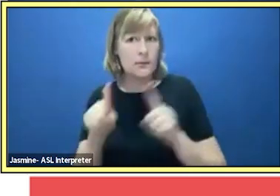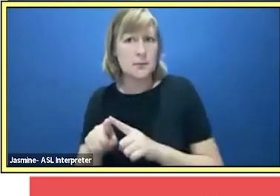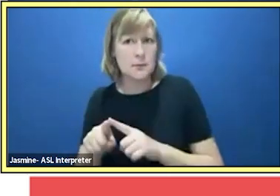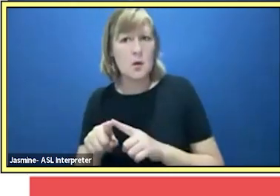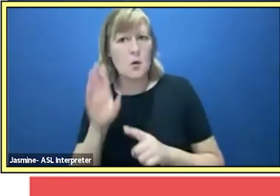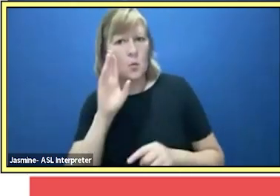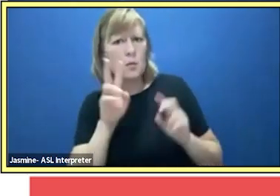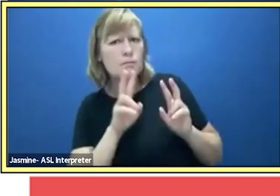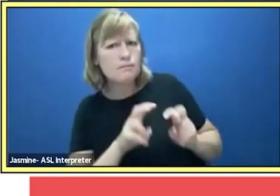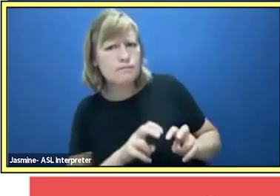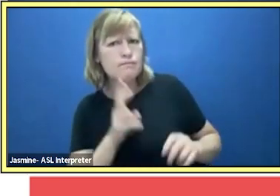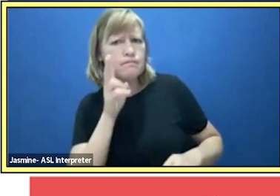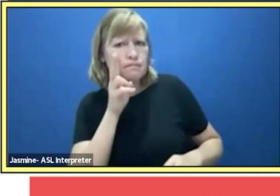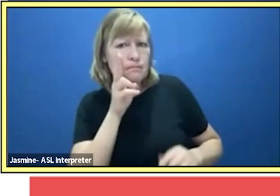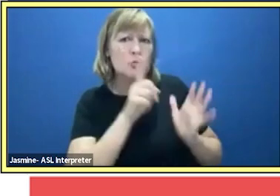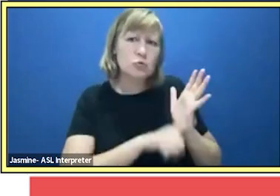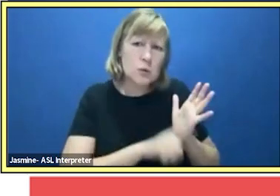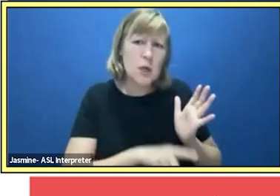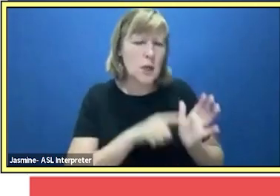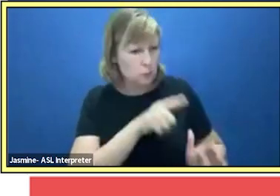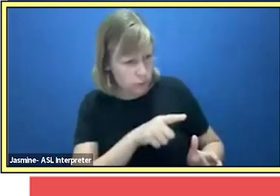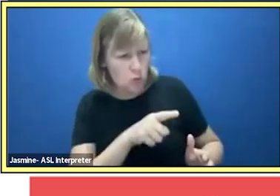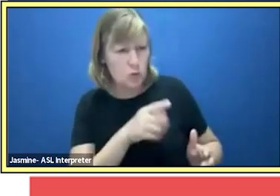your person-centered plan.